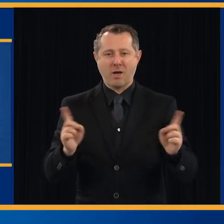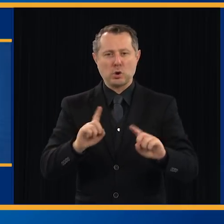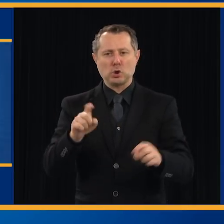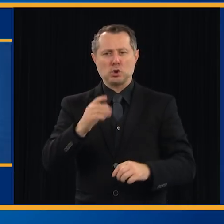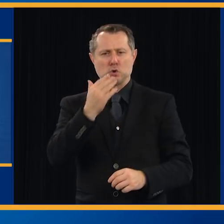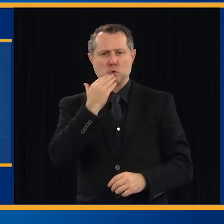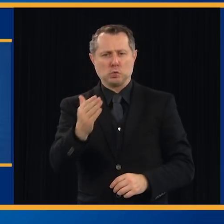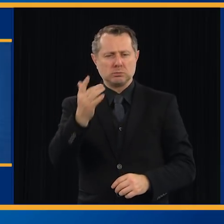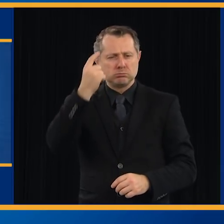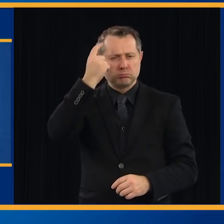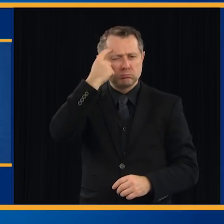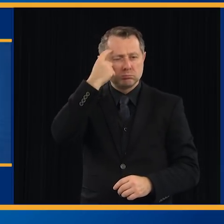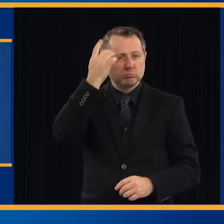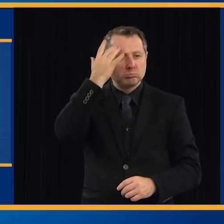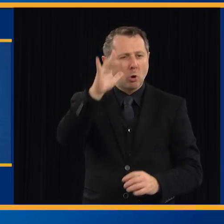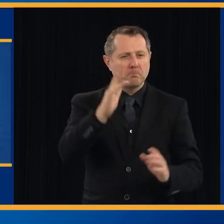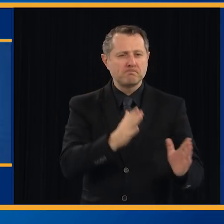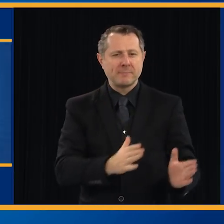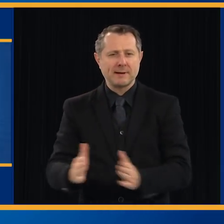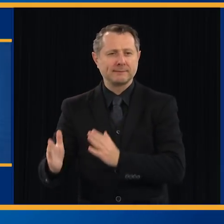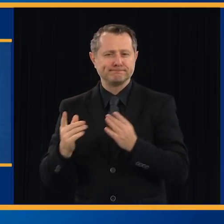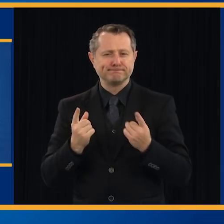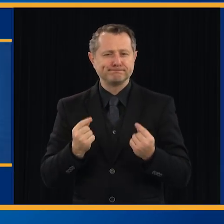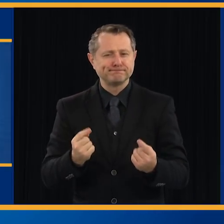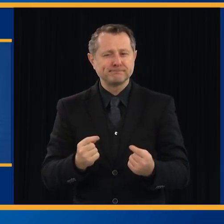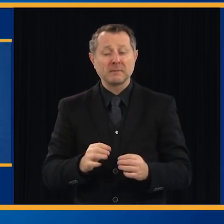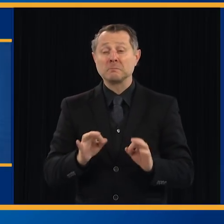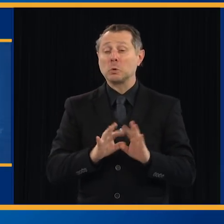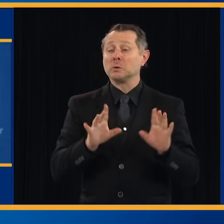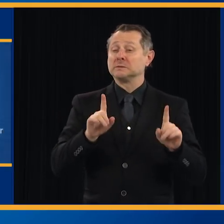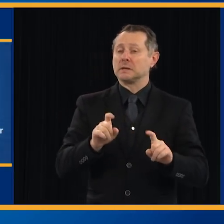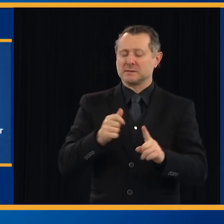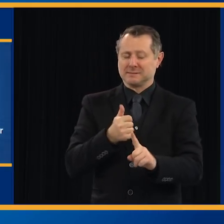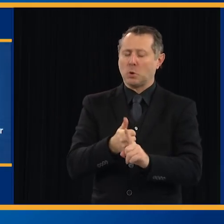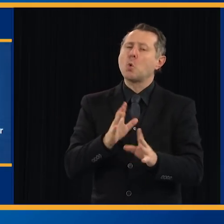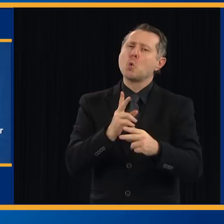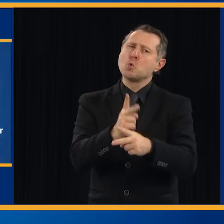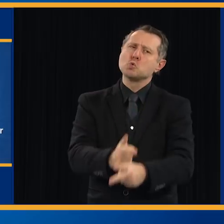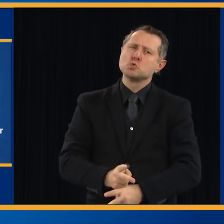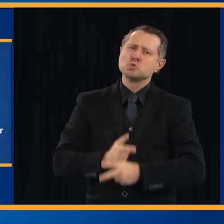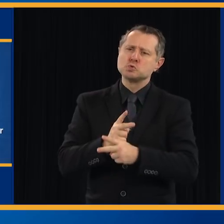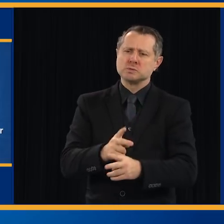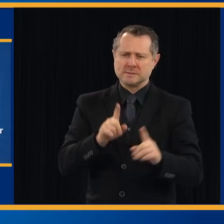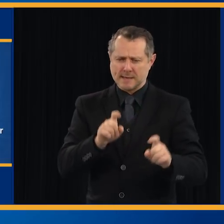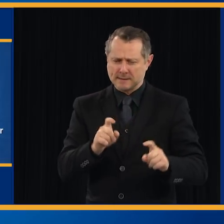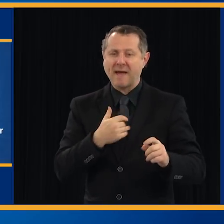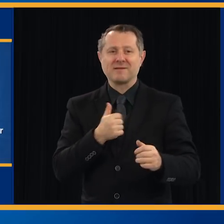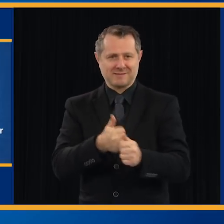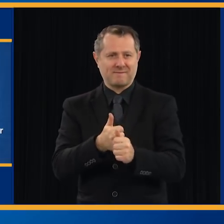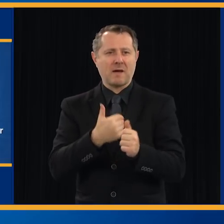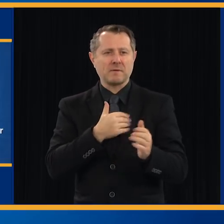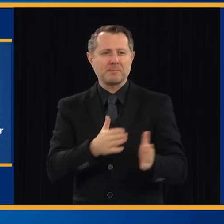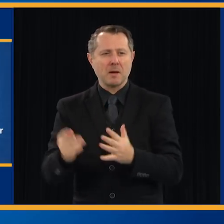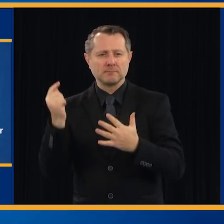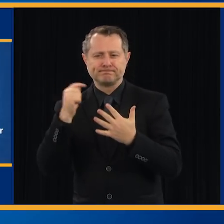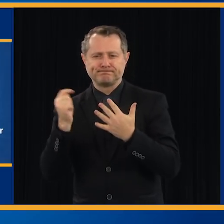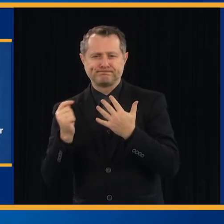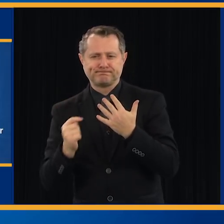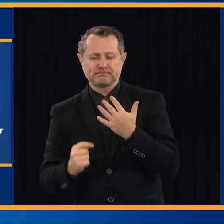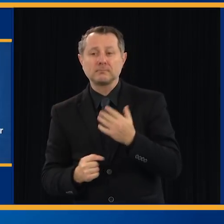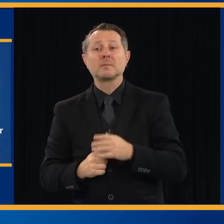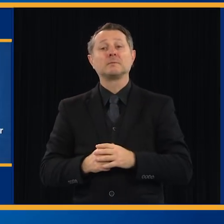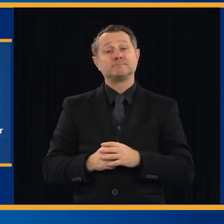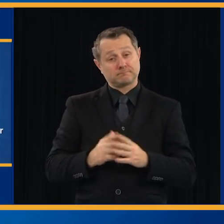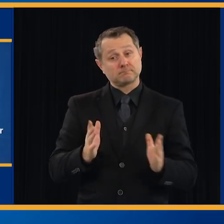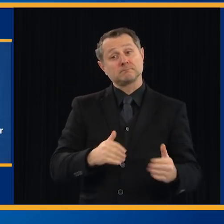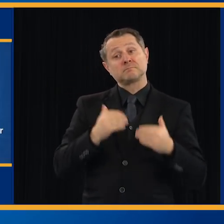new frontier of testing and how we test and how aggressively and how we get that organized. And then when we talk about rebuilding, we have to